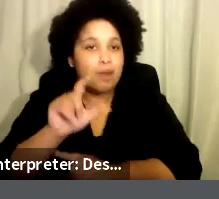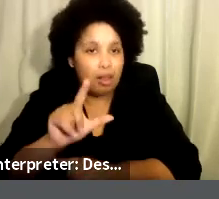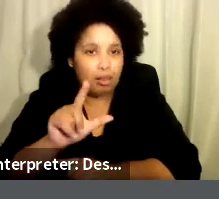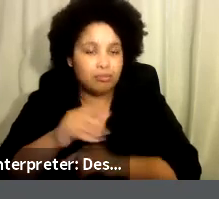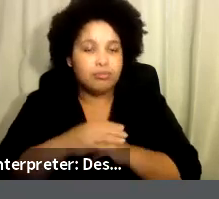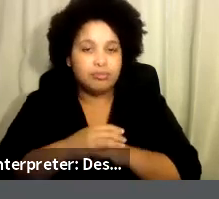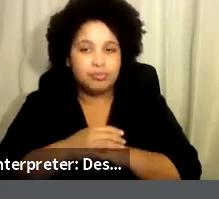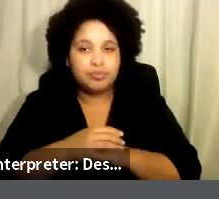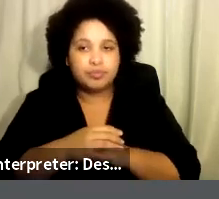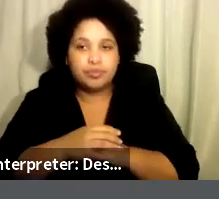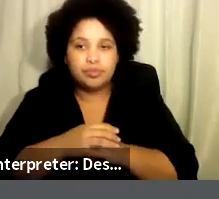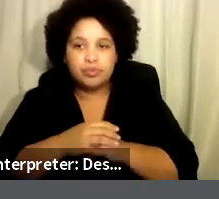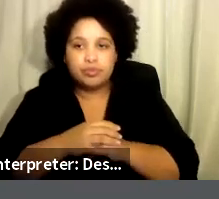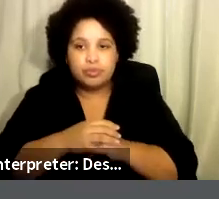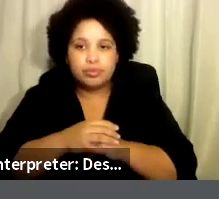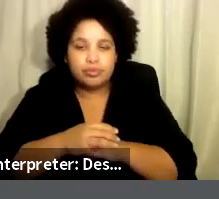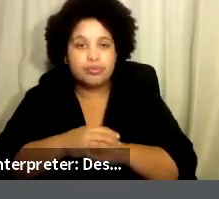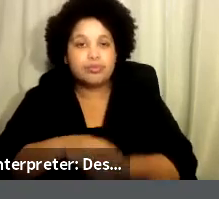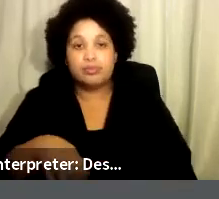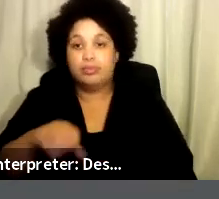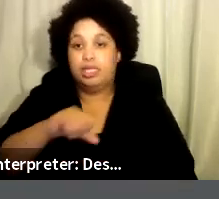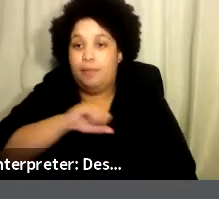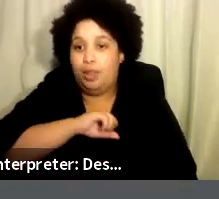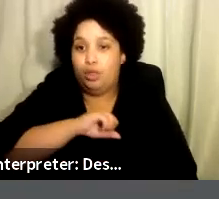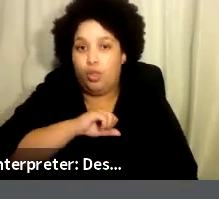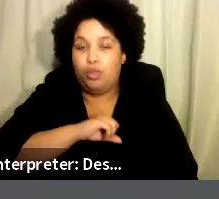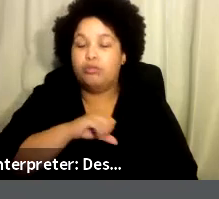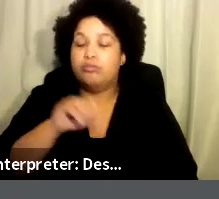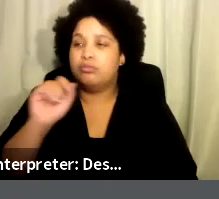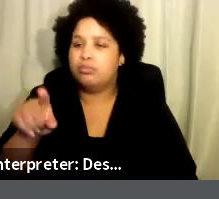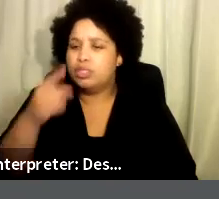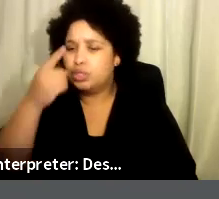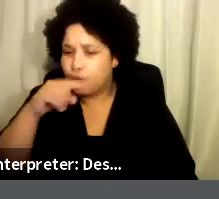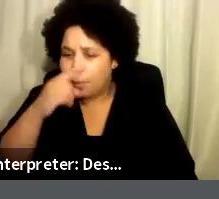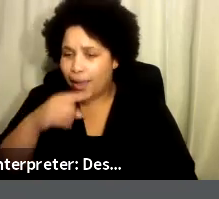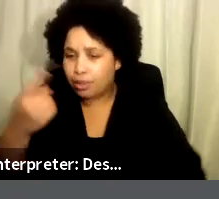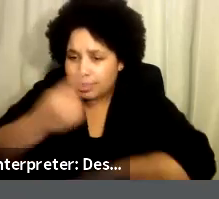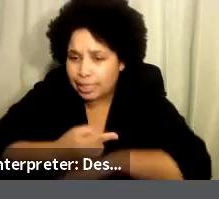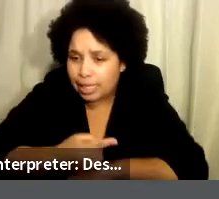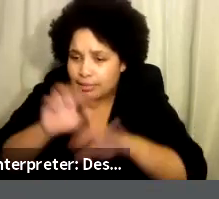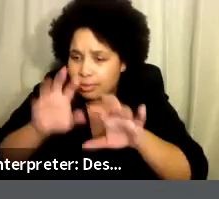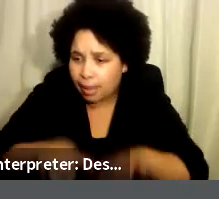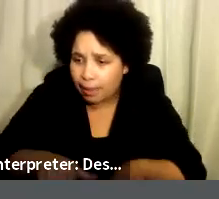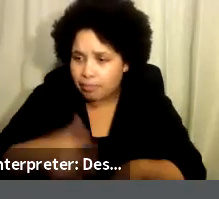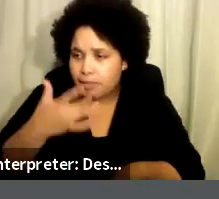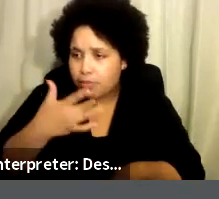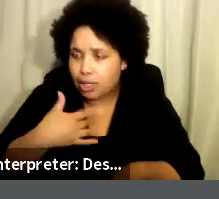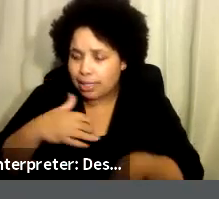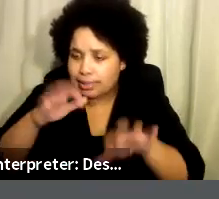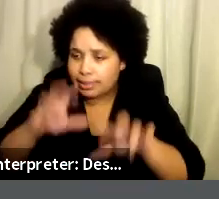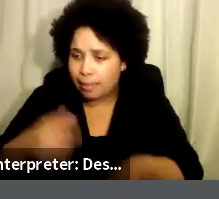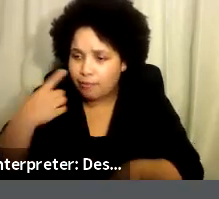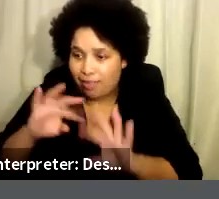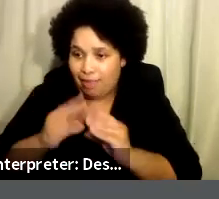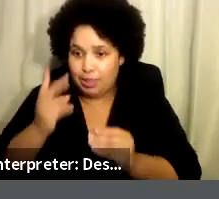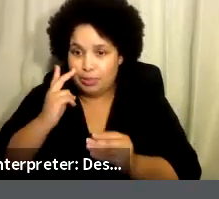Could I have somebody from the ECE staff just type out those dates and birth dates just for